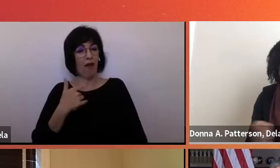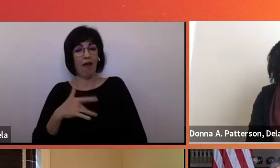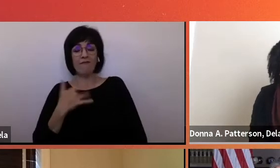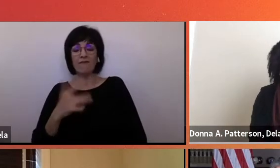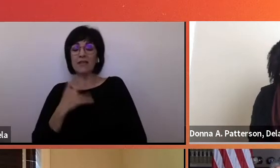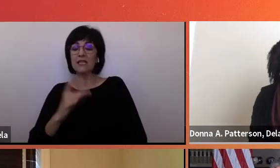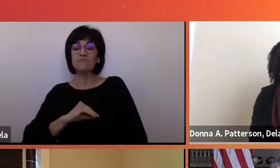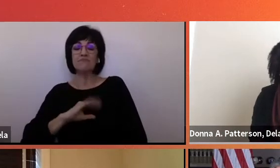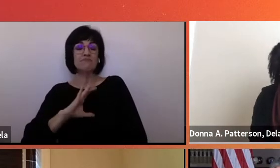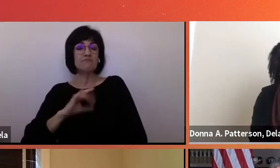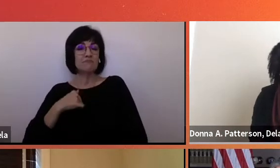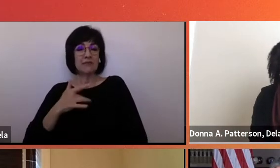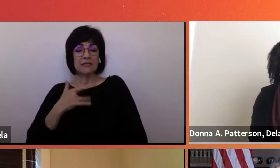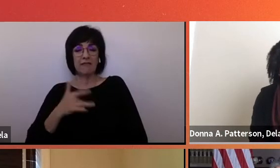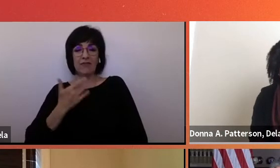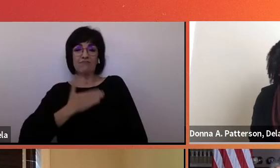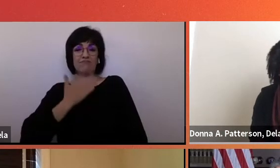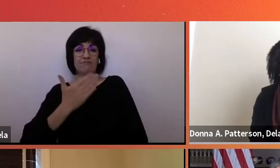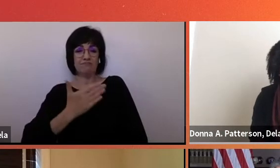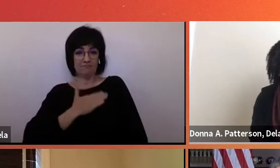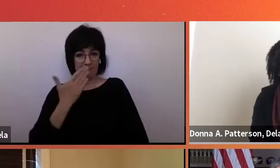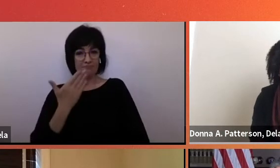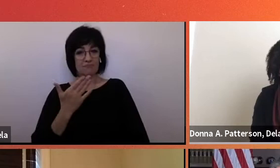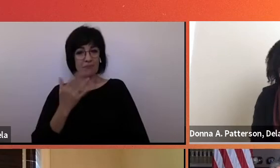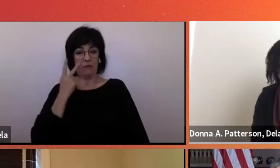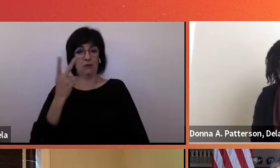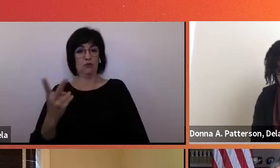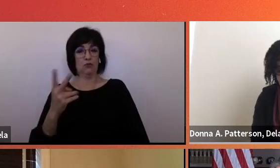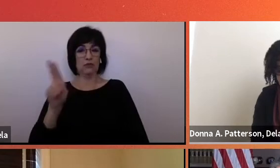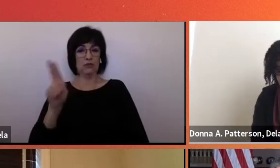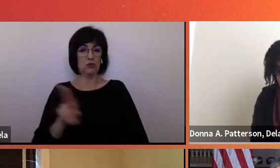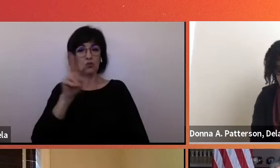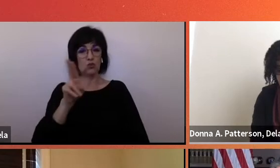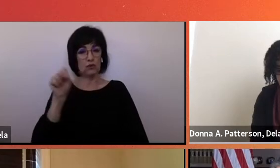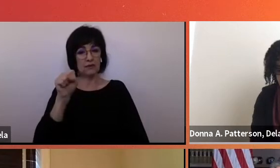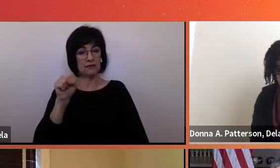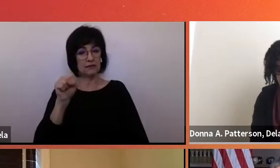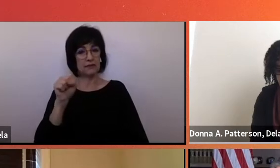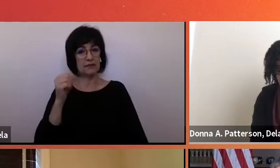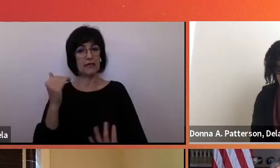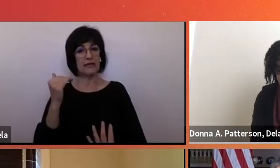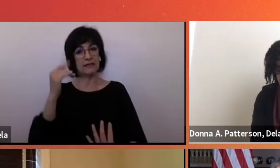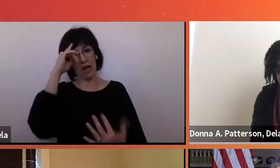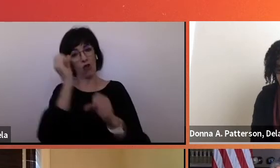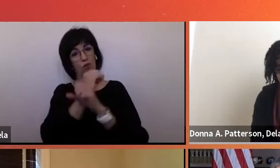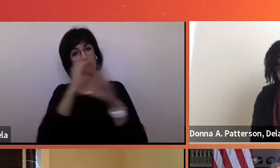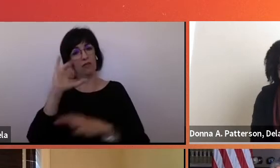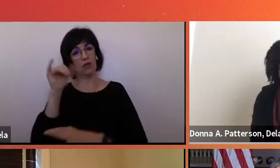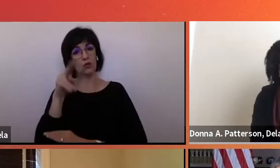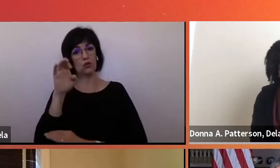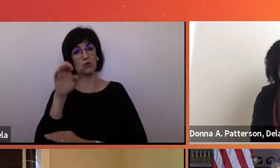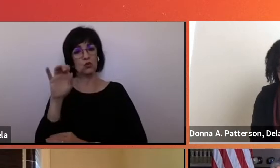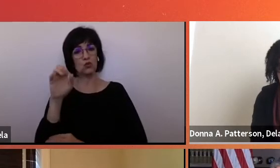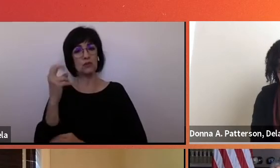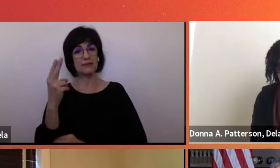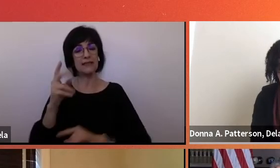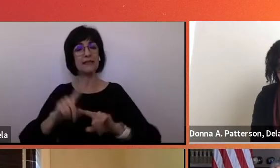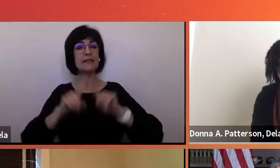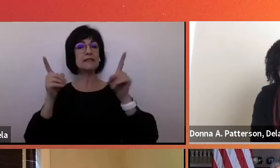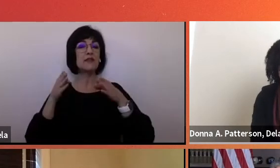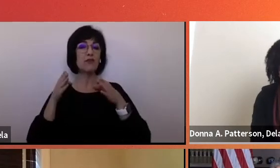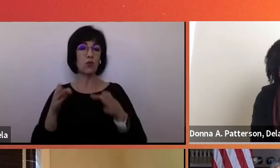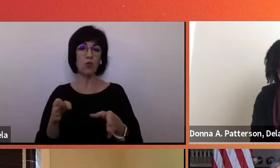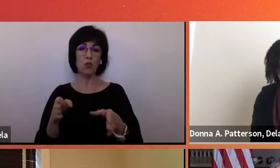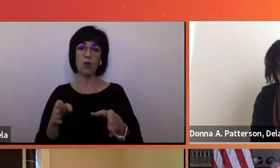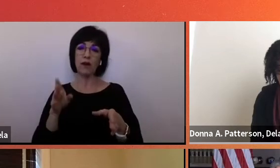nation really think about Juneteenth in this renewed way and as a space that really embodies hope